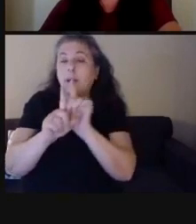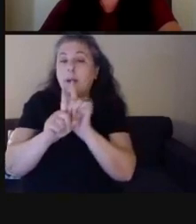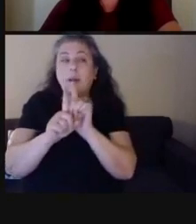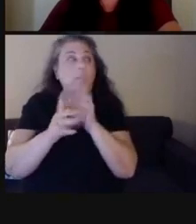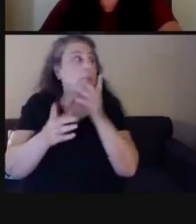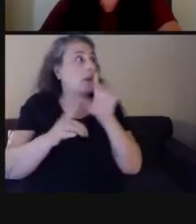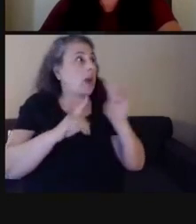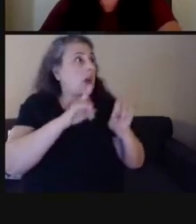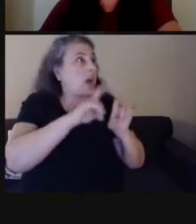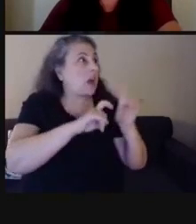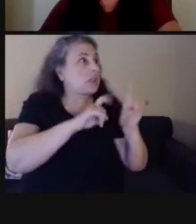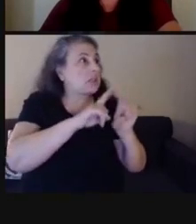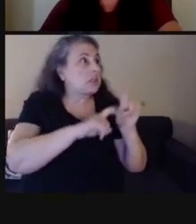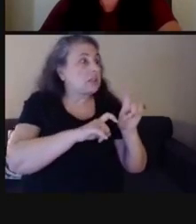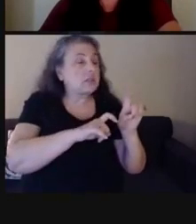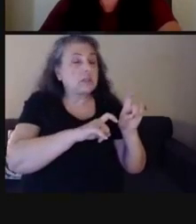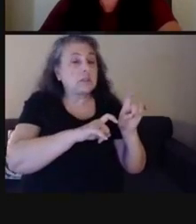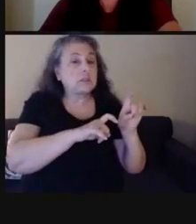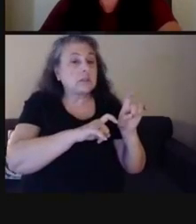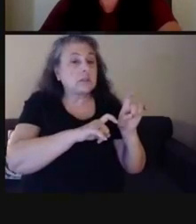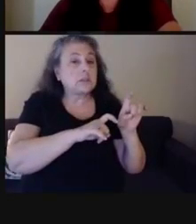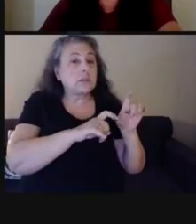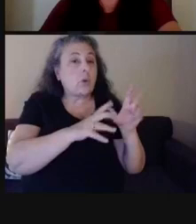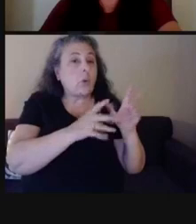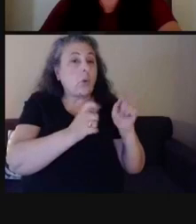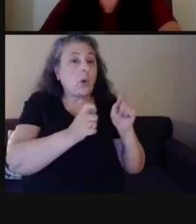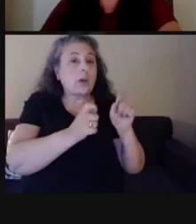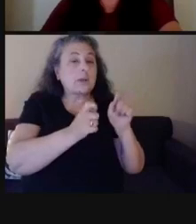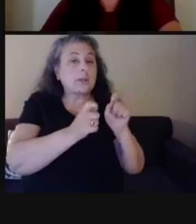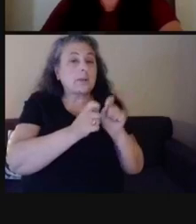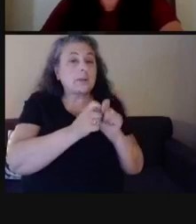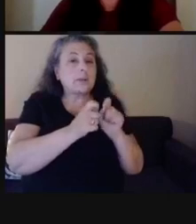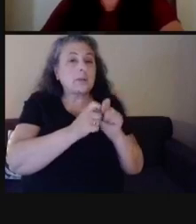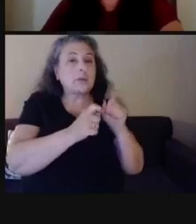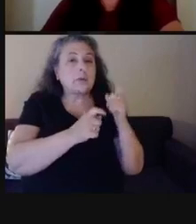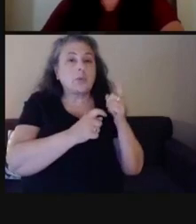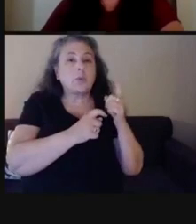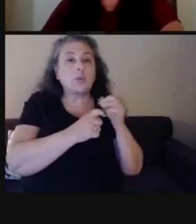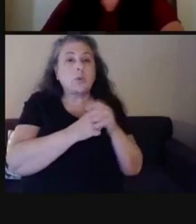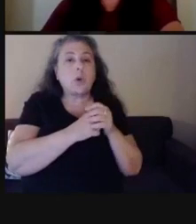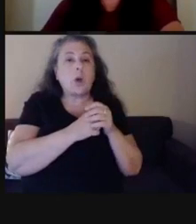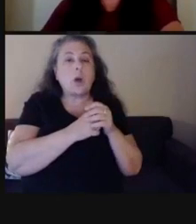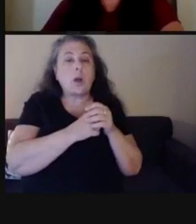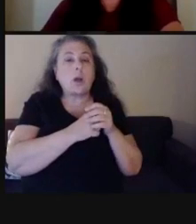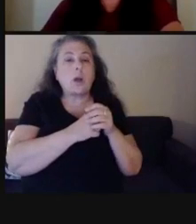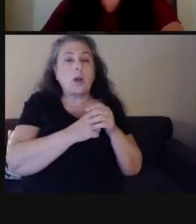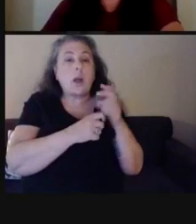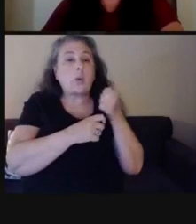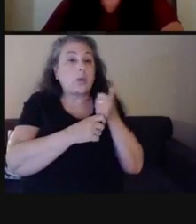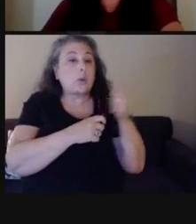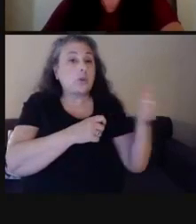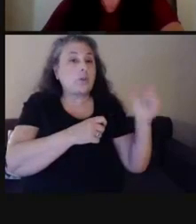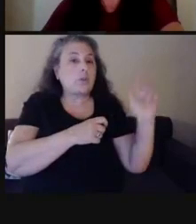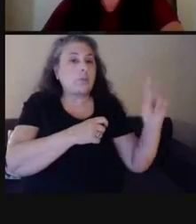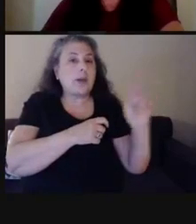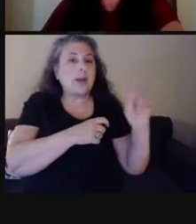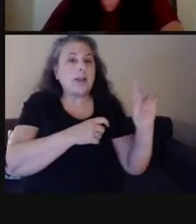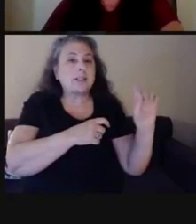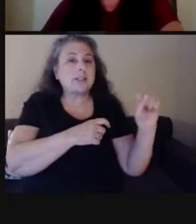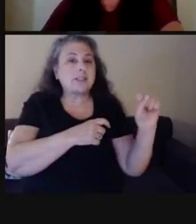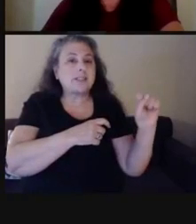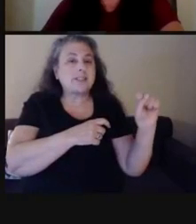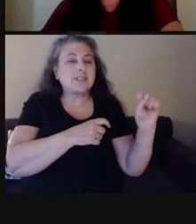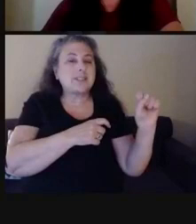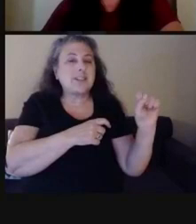them, one in particular that I'm thinking of, I'll travel back to Kansas